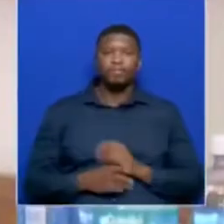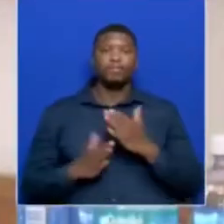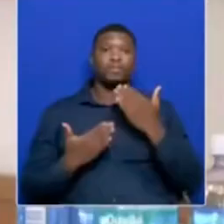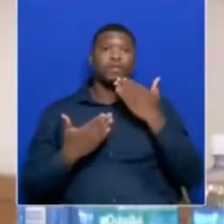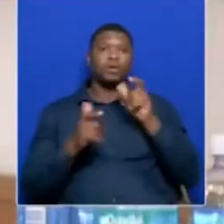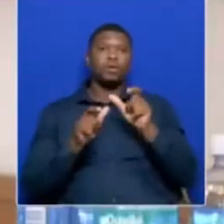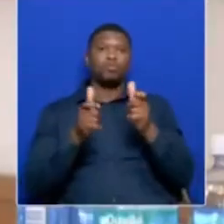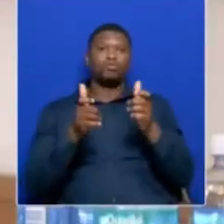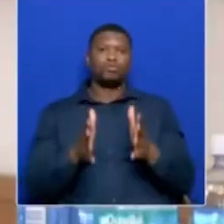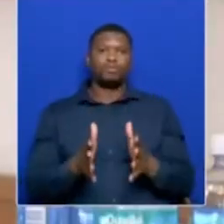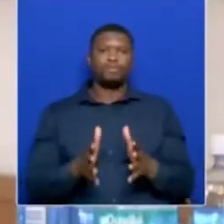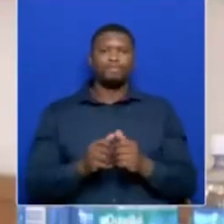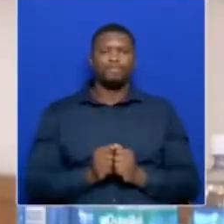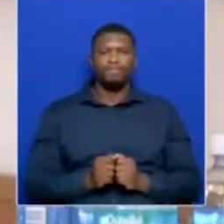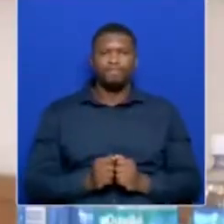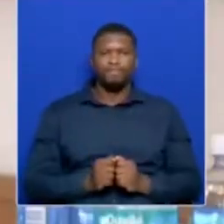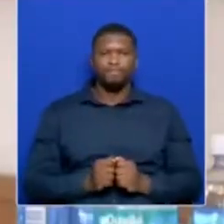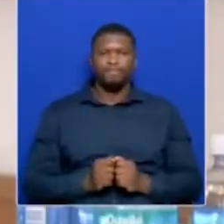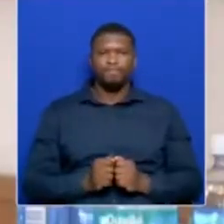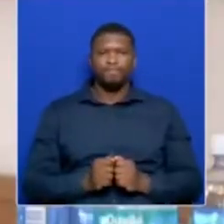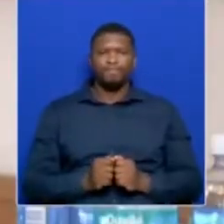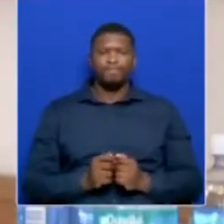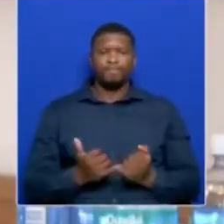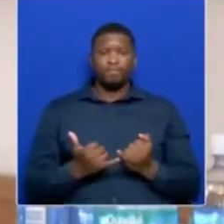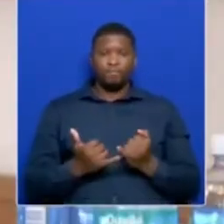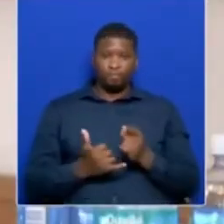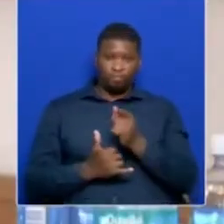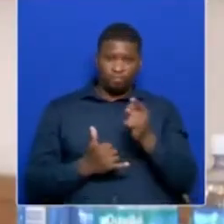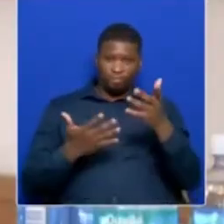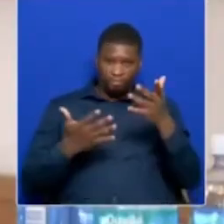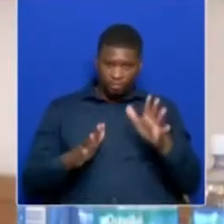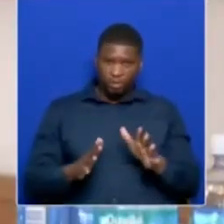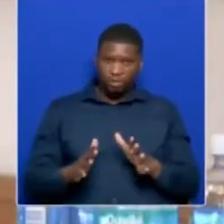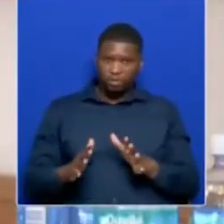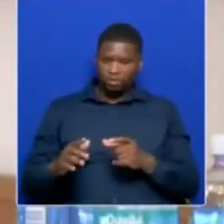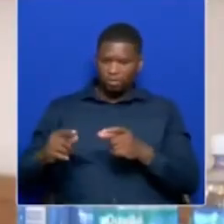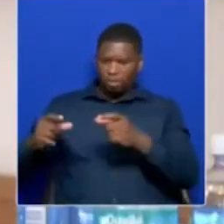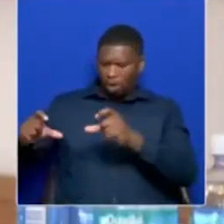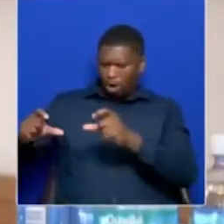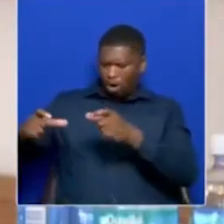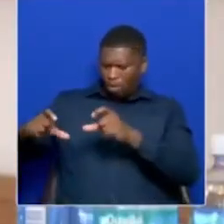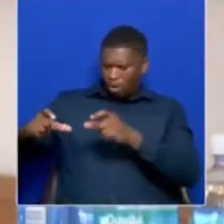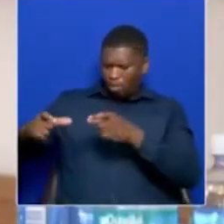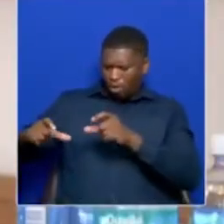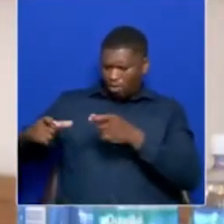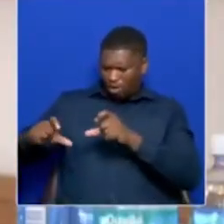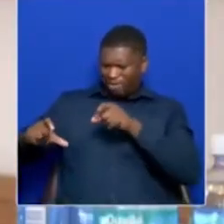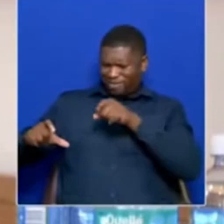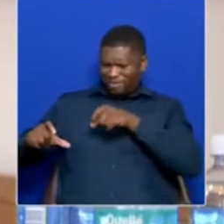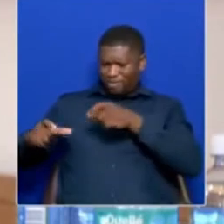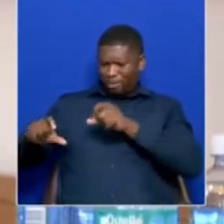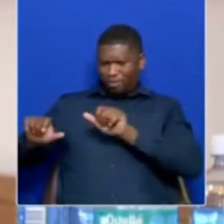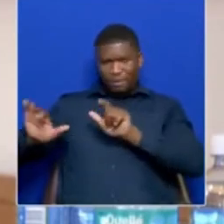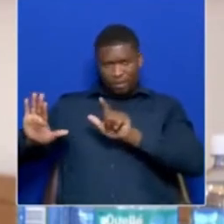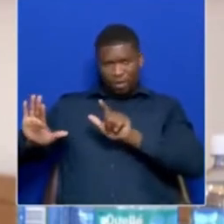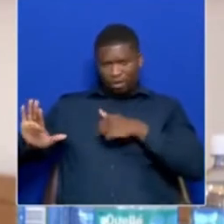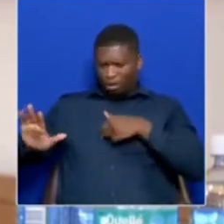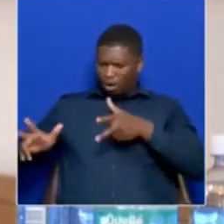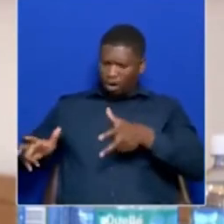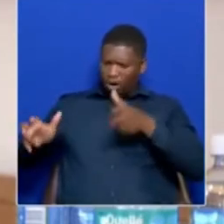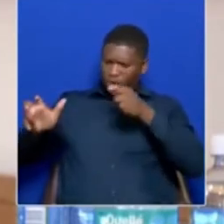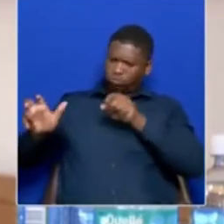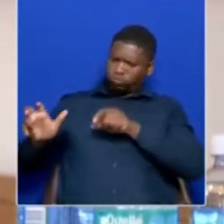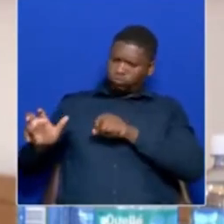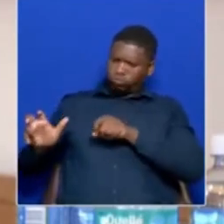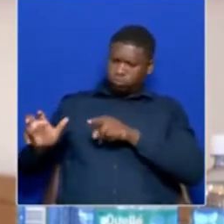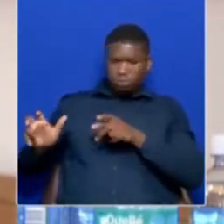And based on how you have worded your paragraph 7, I take it you are not inclined to